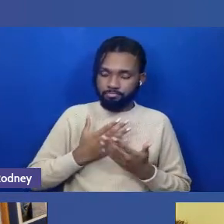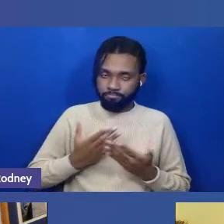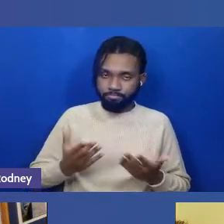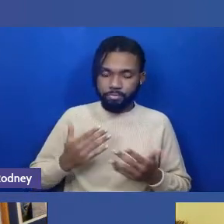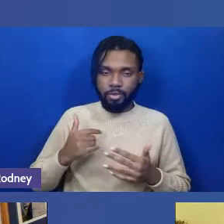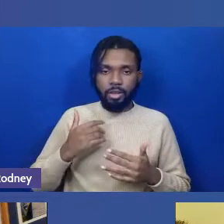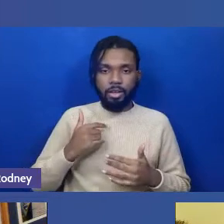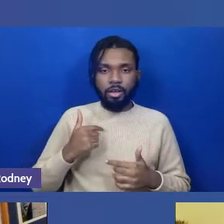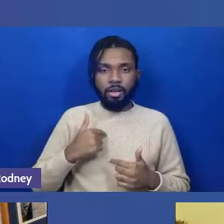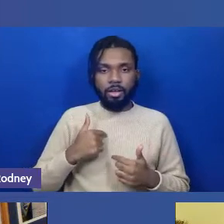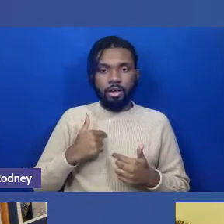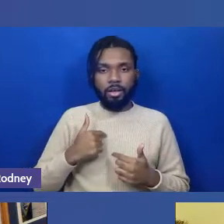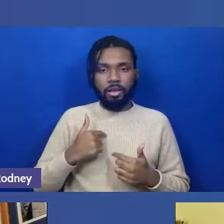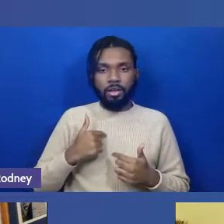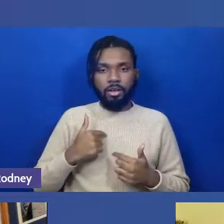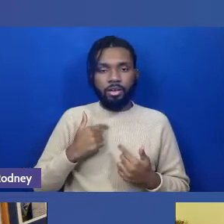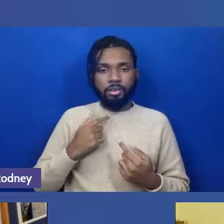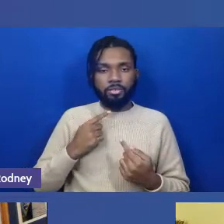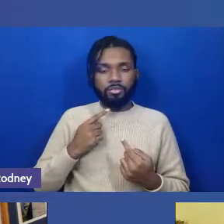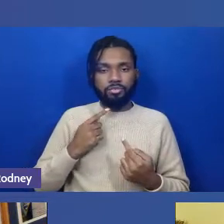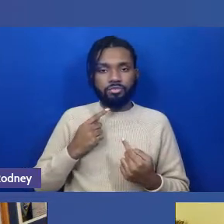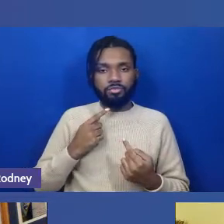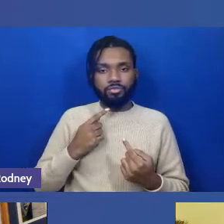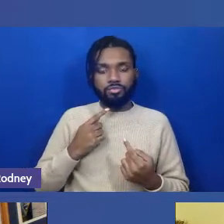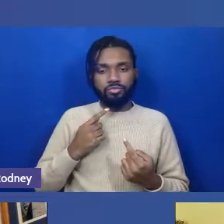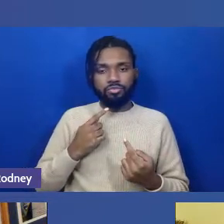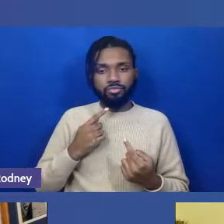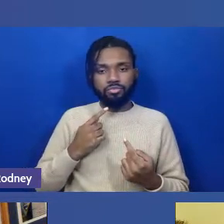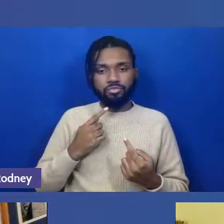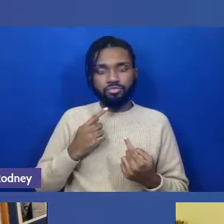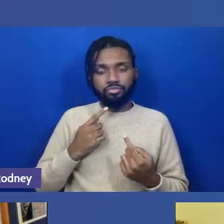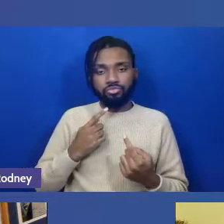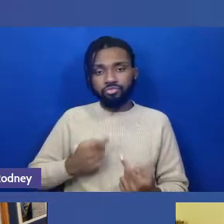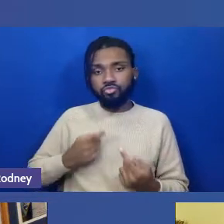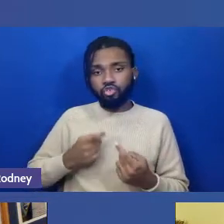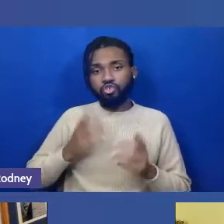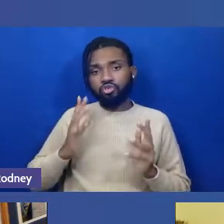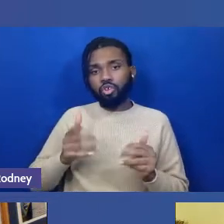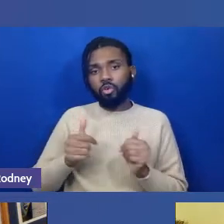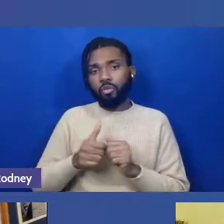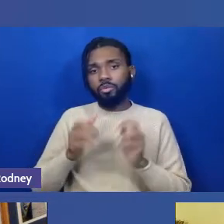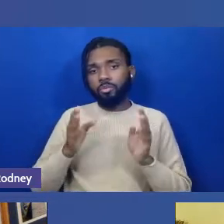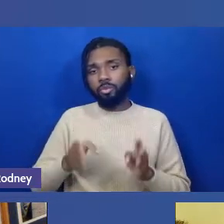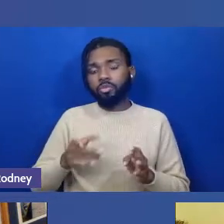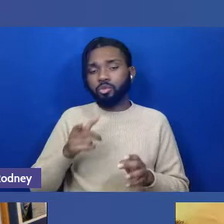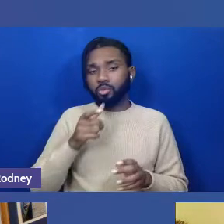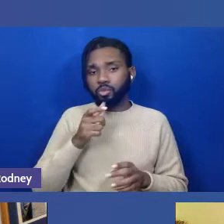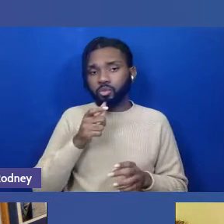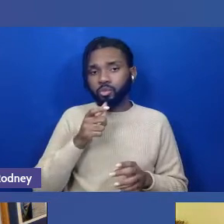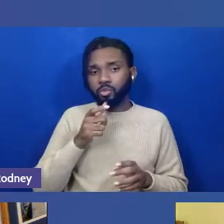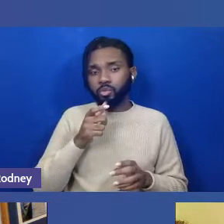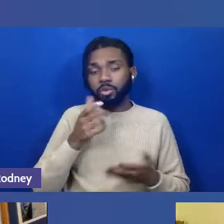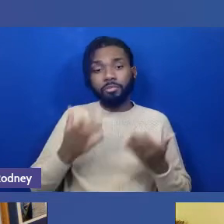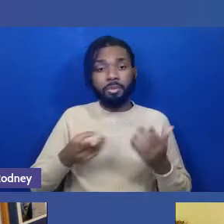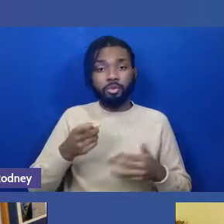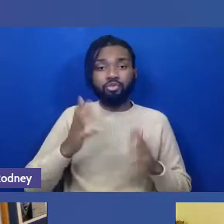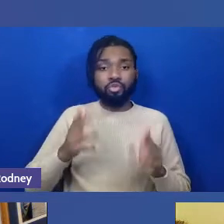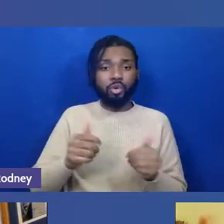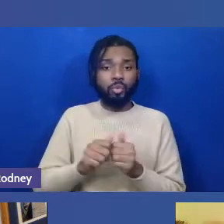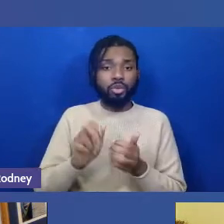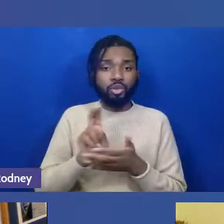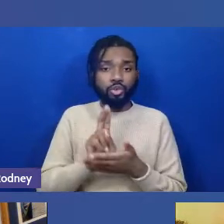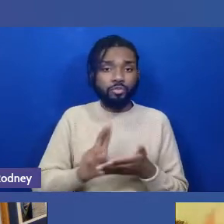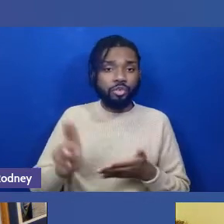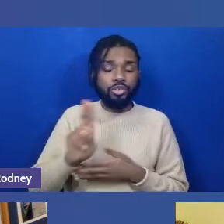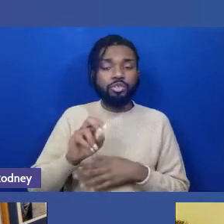know, talking to someone with whom I'm sort of possibly, you know, you're talking to a university where you're